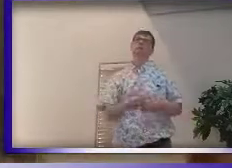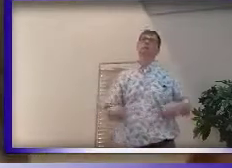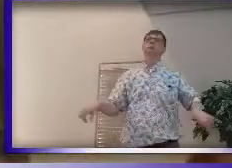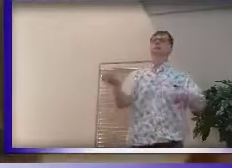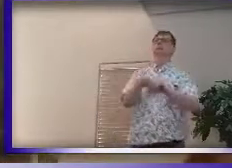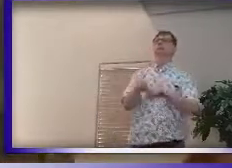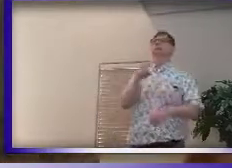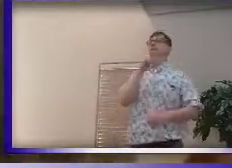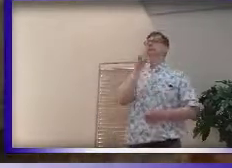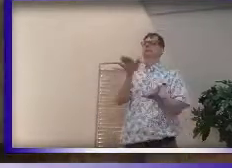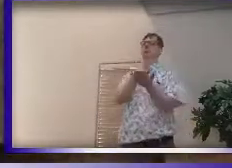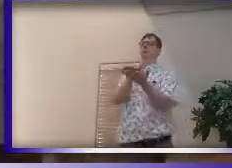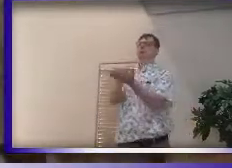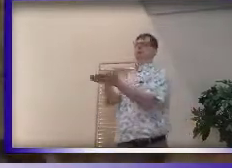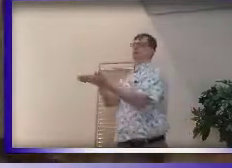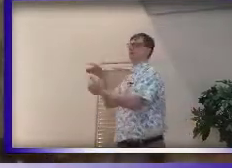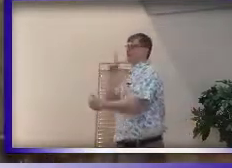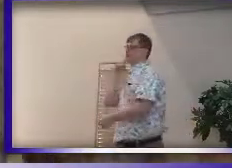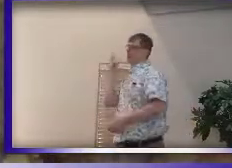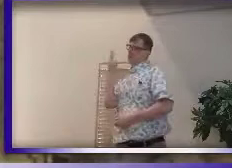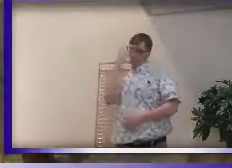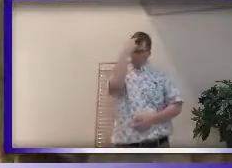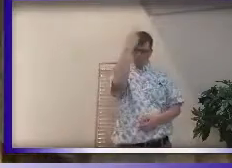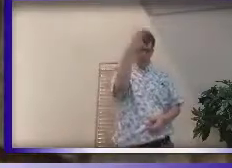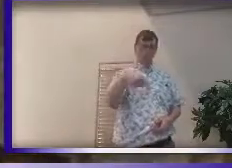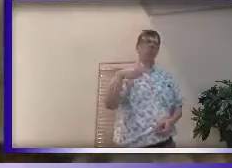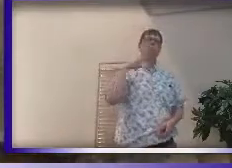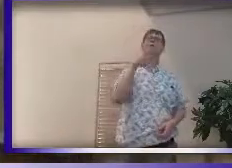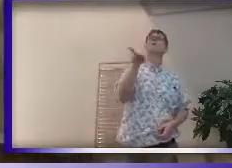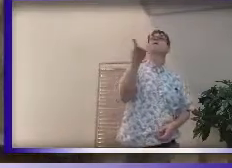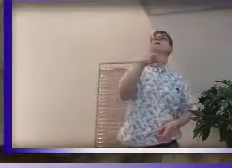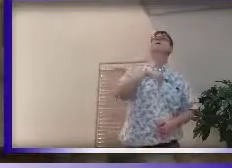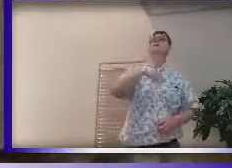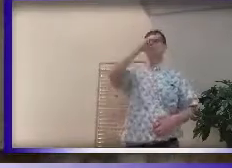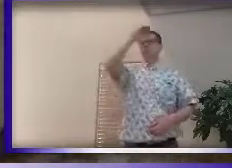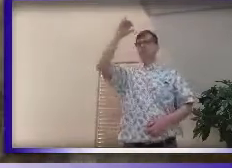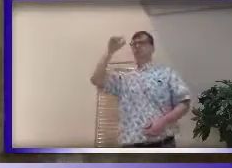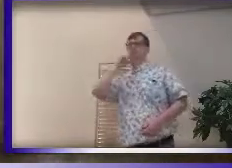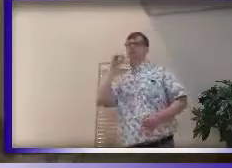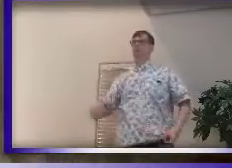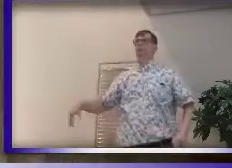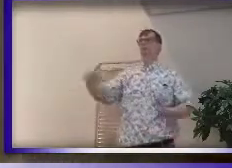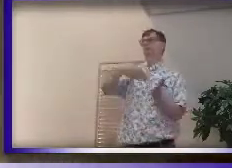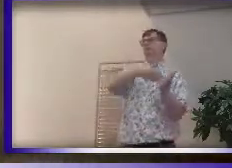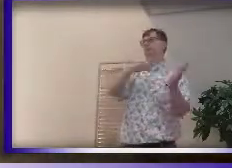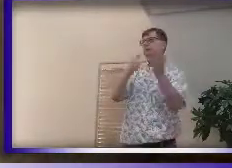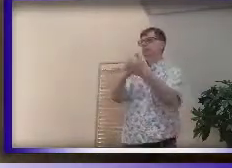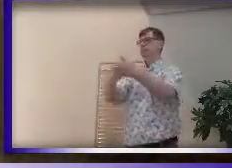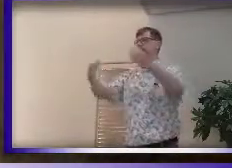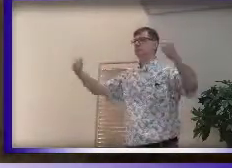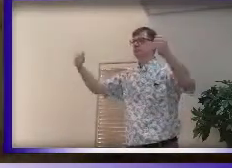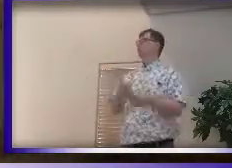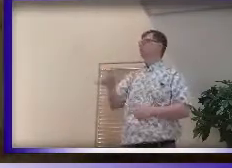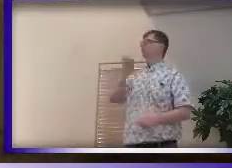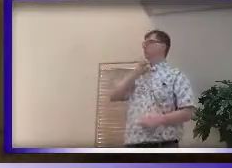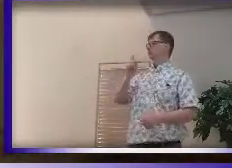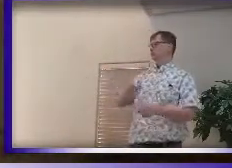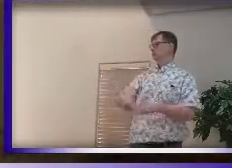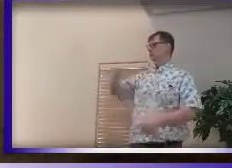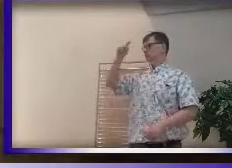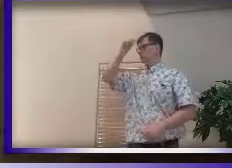school, or your version of Sunday school, I challenge you to ask that now. I may not have the answer, but it'll be fun to hear the